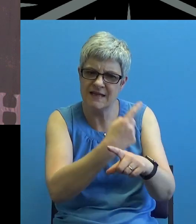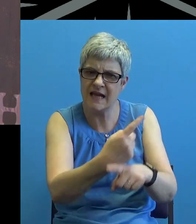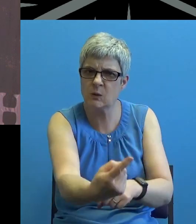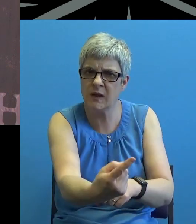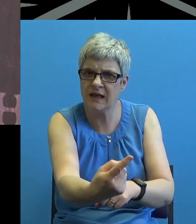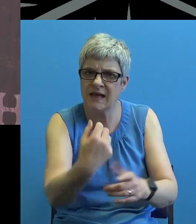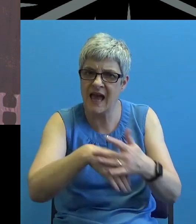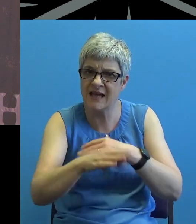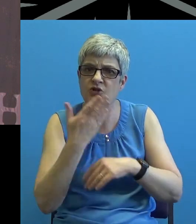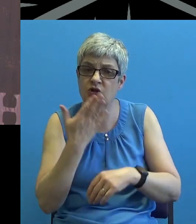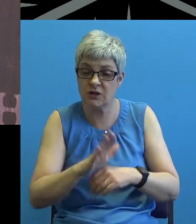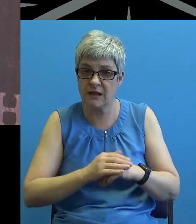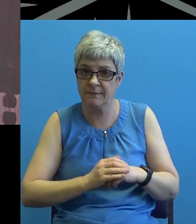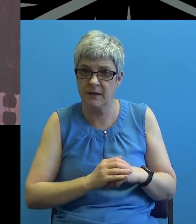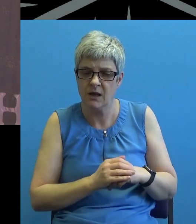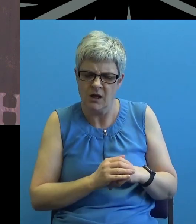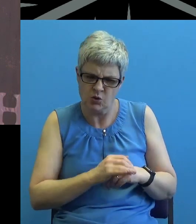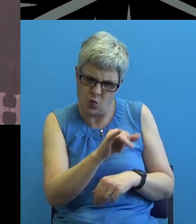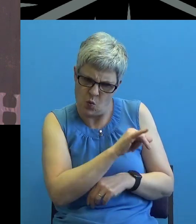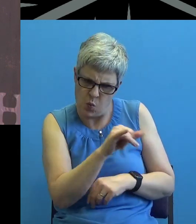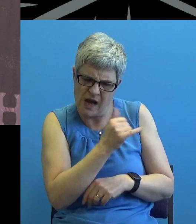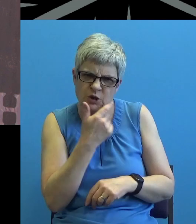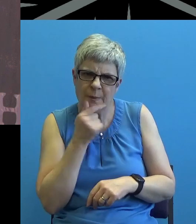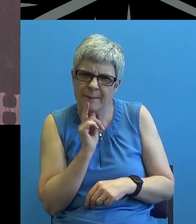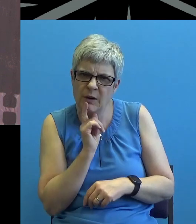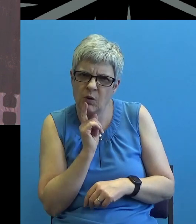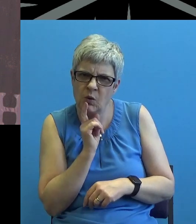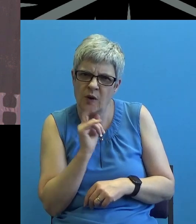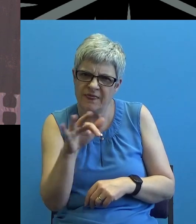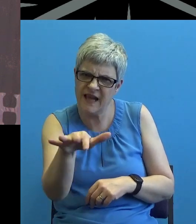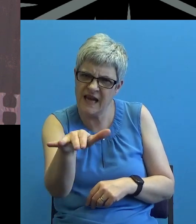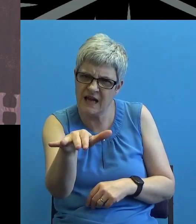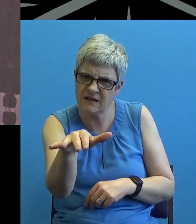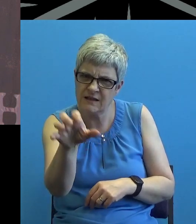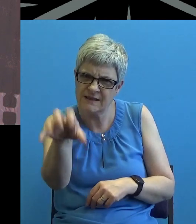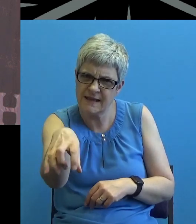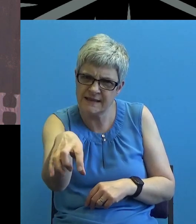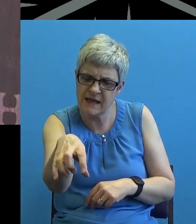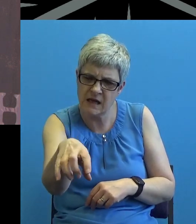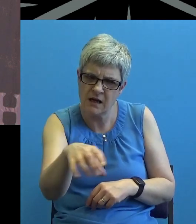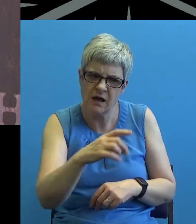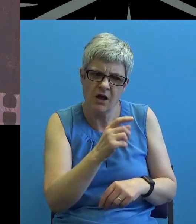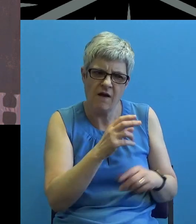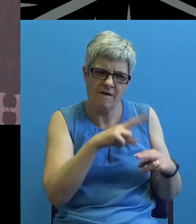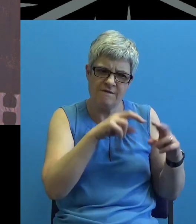of people is he going to find in that city? Unripe figs or ready ones?